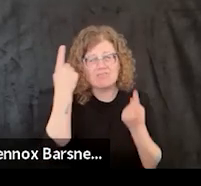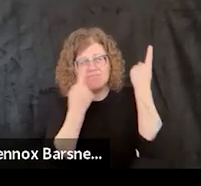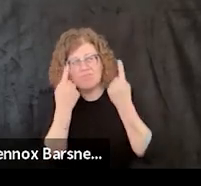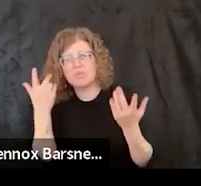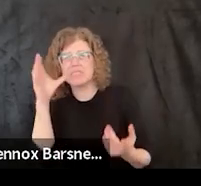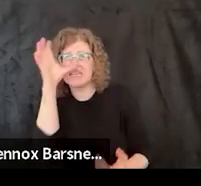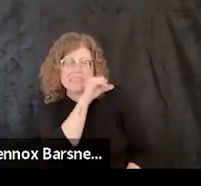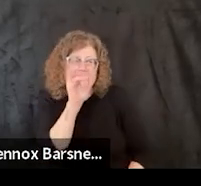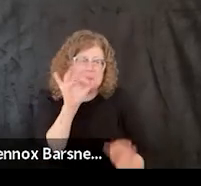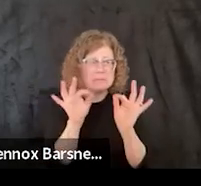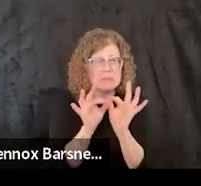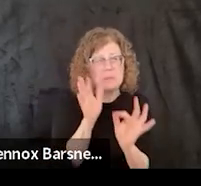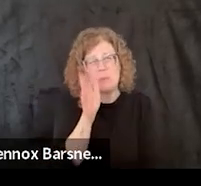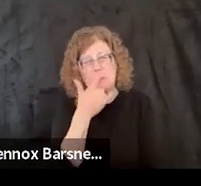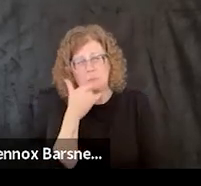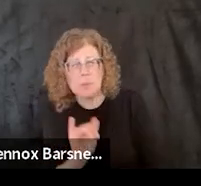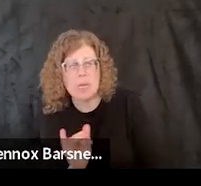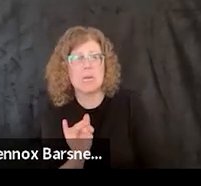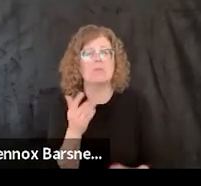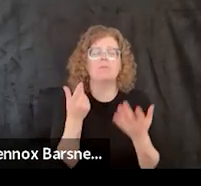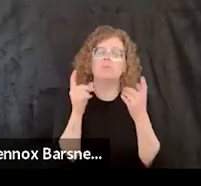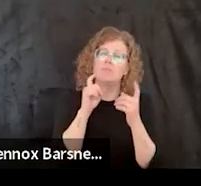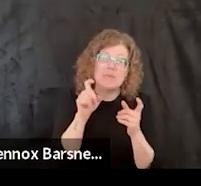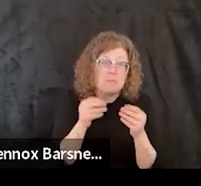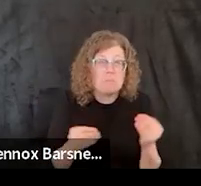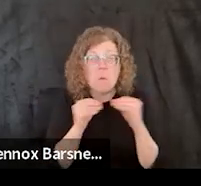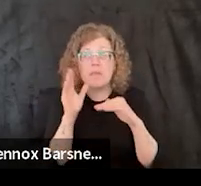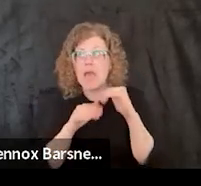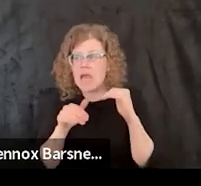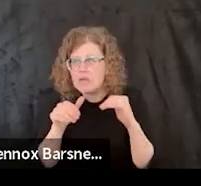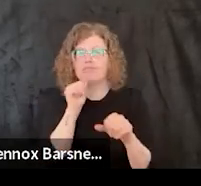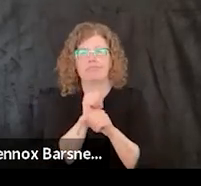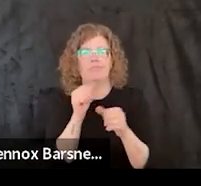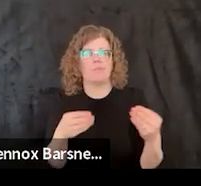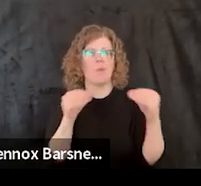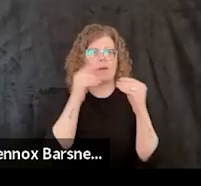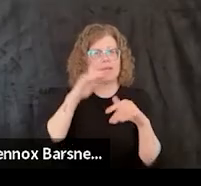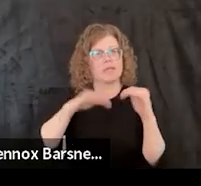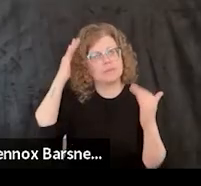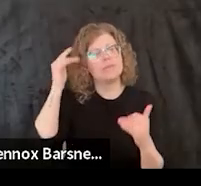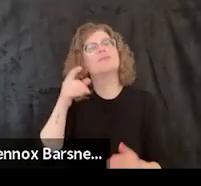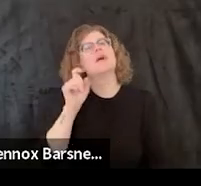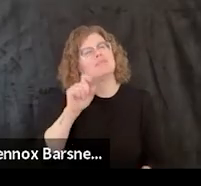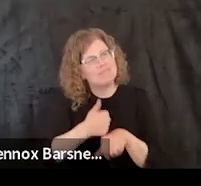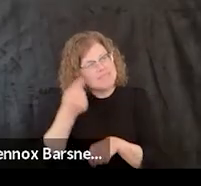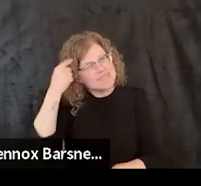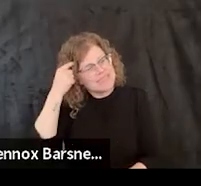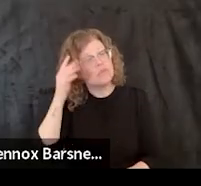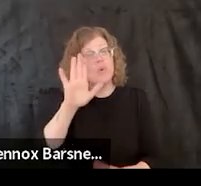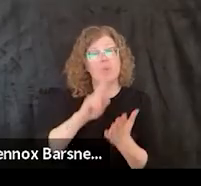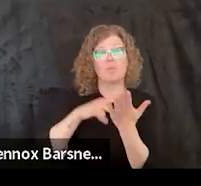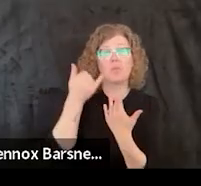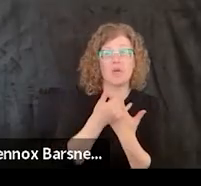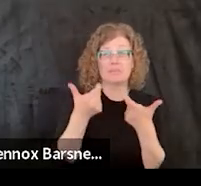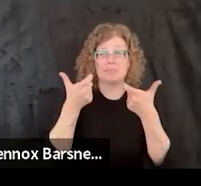in this grant, then you might reconsider the scale or scope of your proposed activities and look for where you can reduce